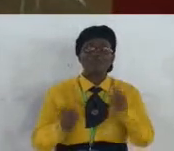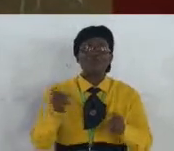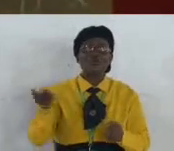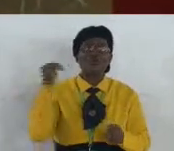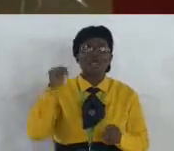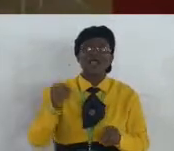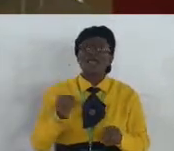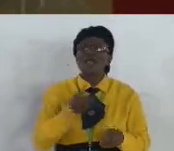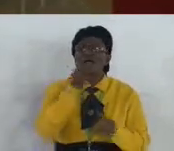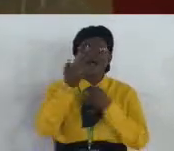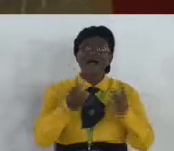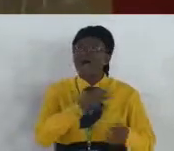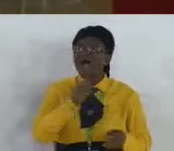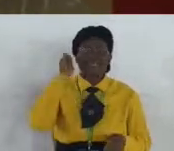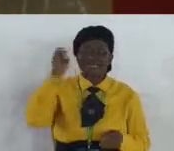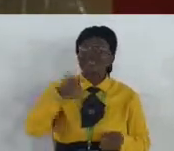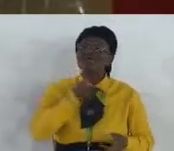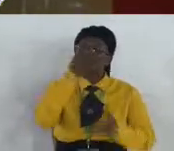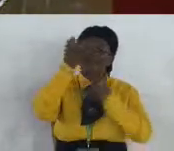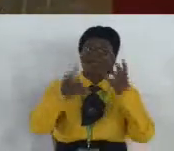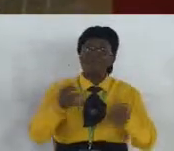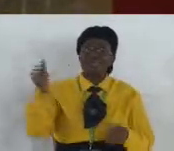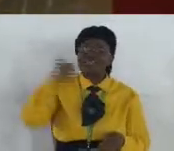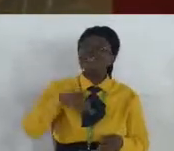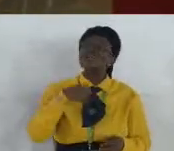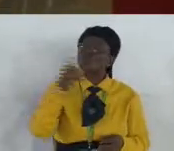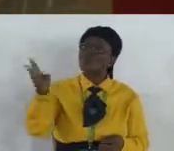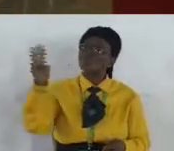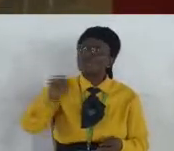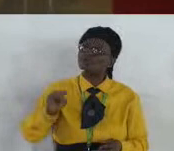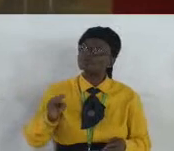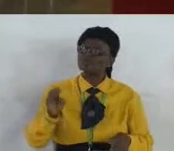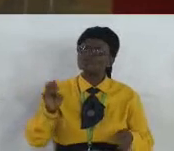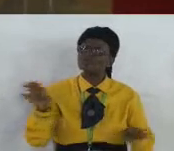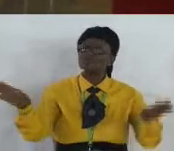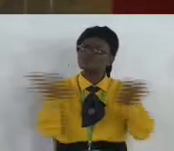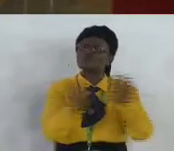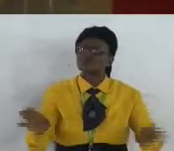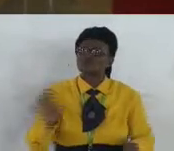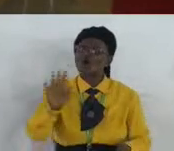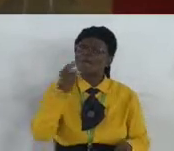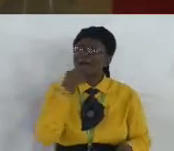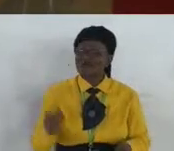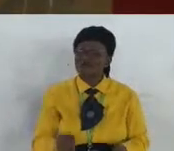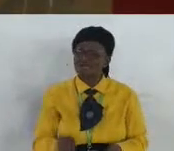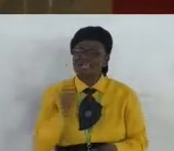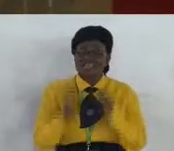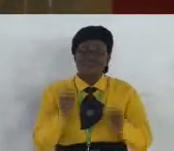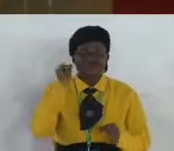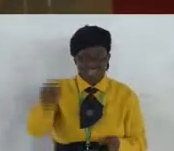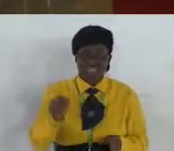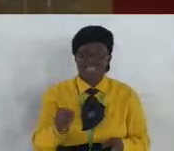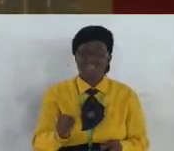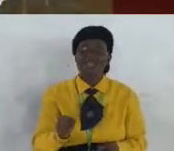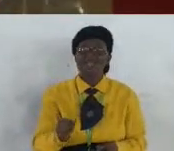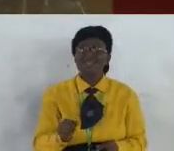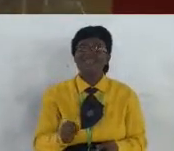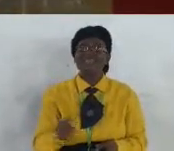up. If he had agreed to shut up, he would have died in darkness.